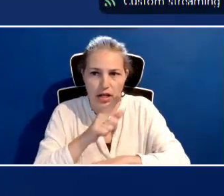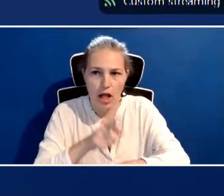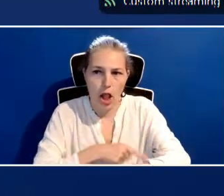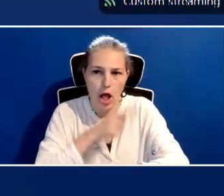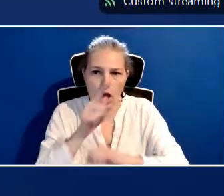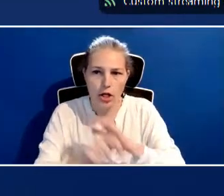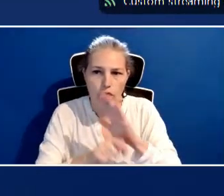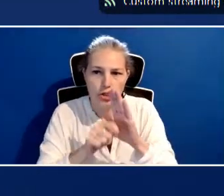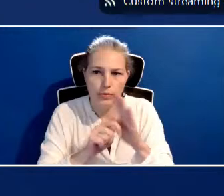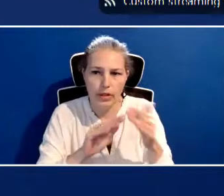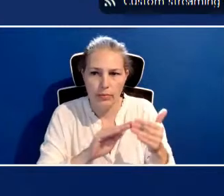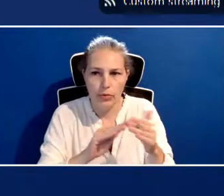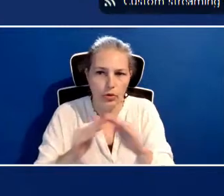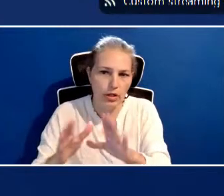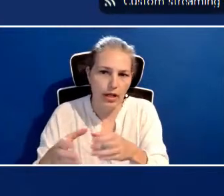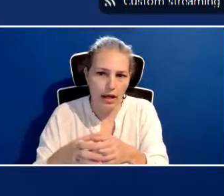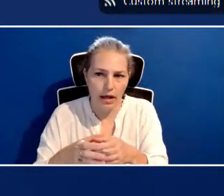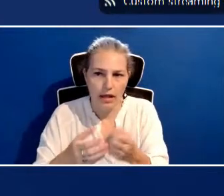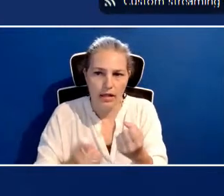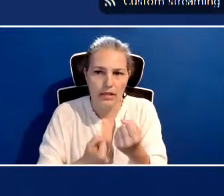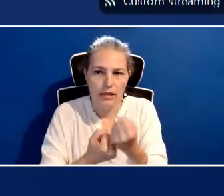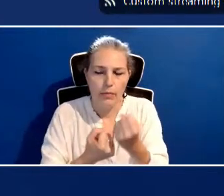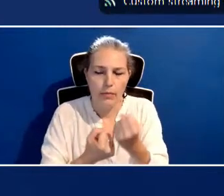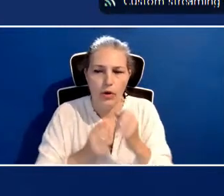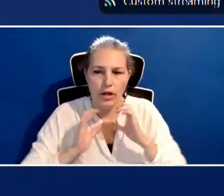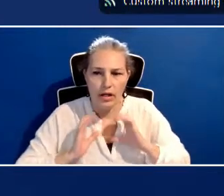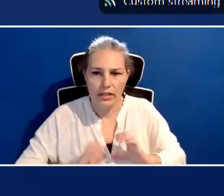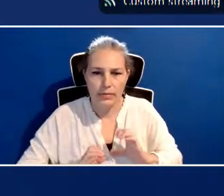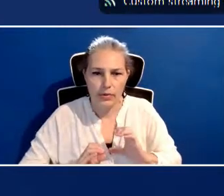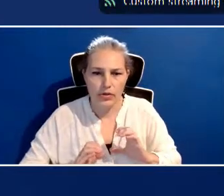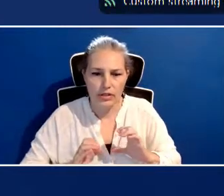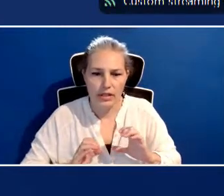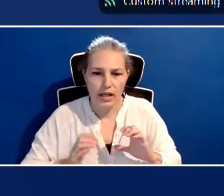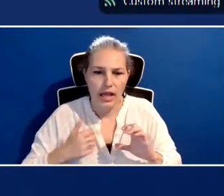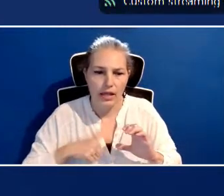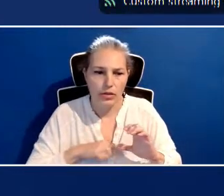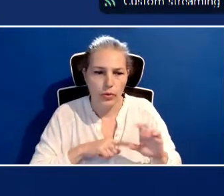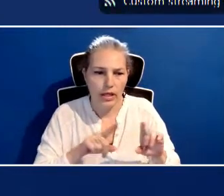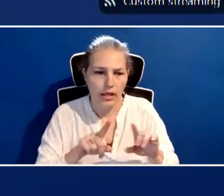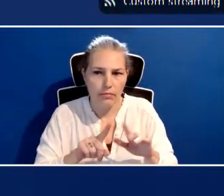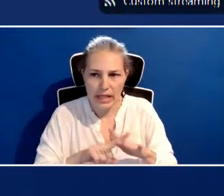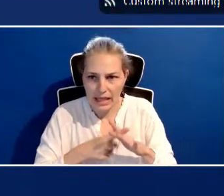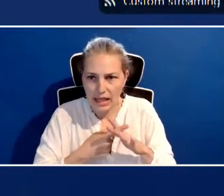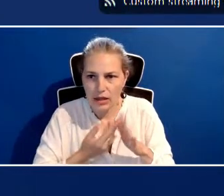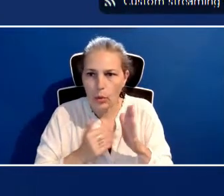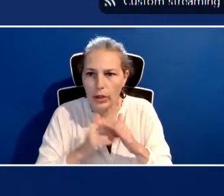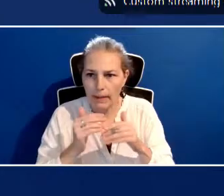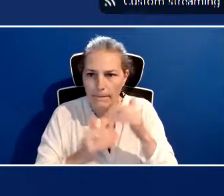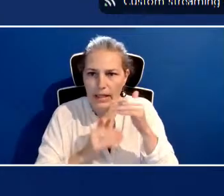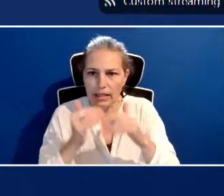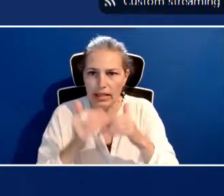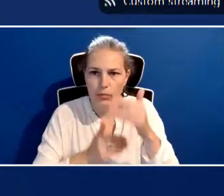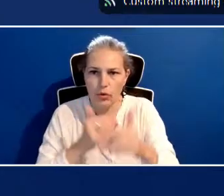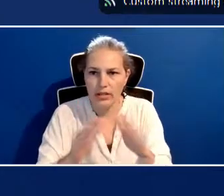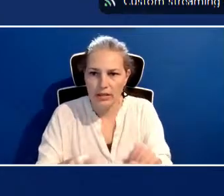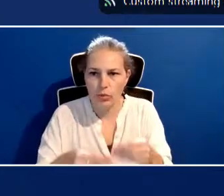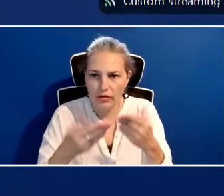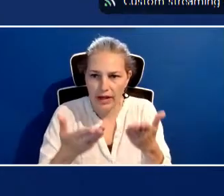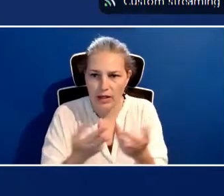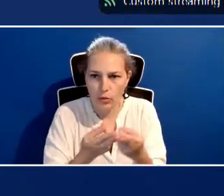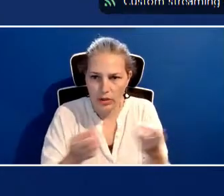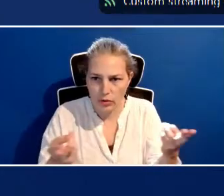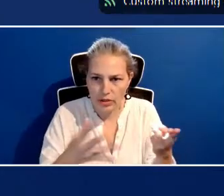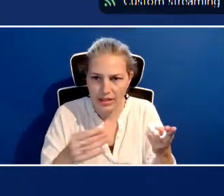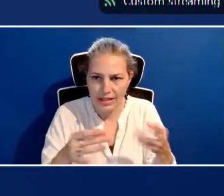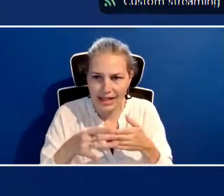customers as they begin the rebuilding process, providing resources, guidance, and a central point of